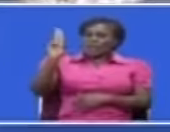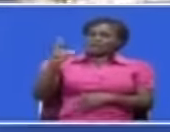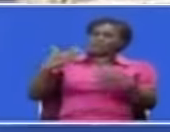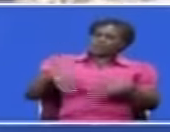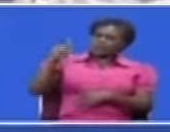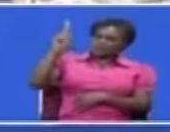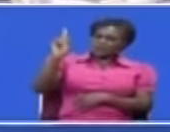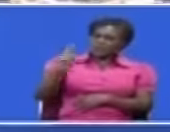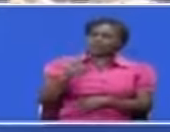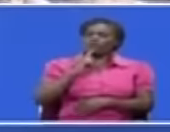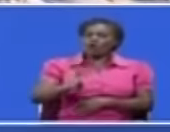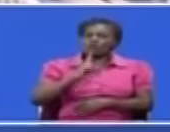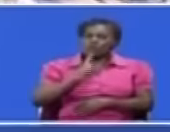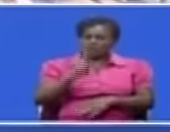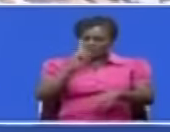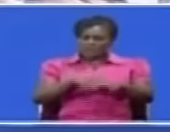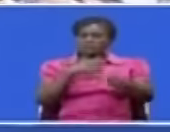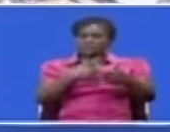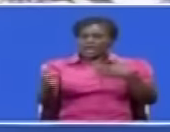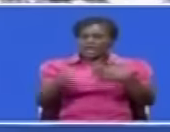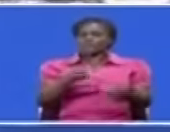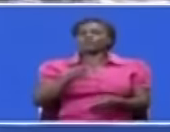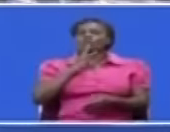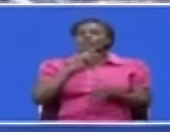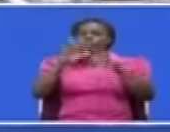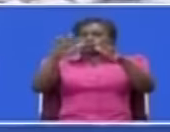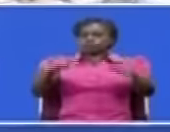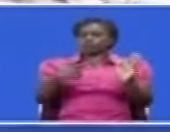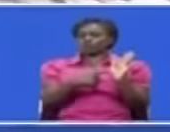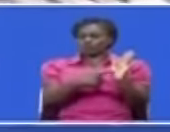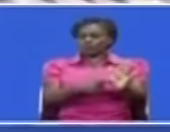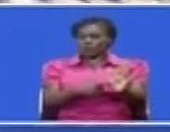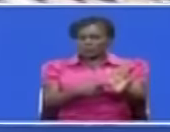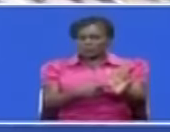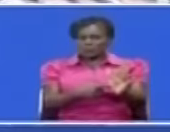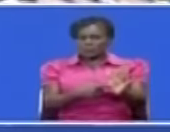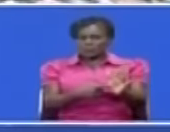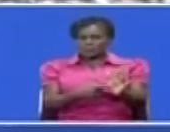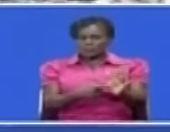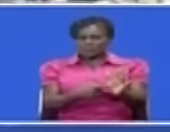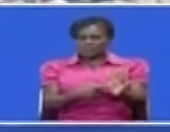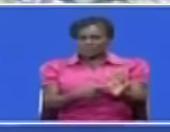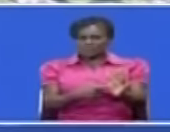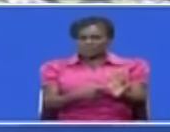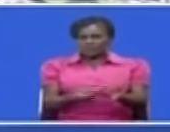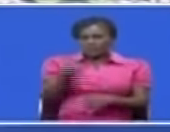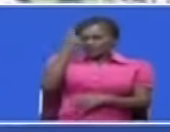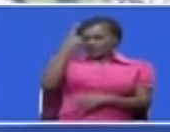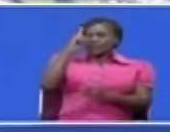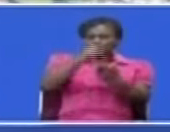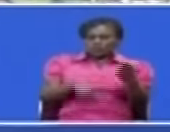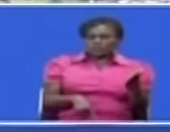to warn those downstream when signs of flooding show. In the flood management issues, we realize